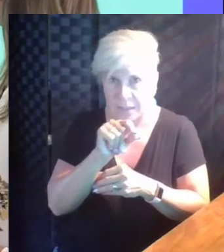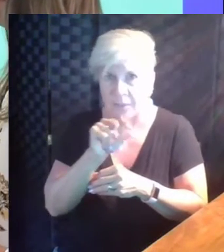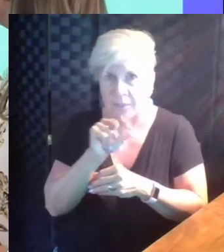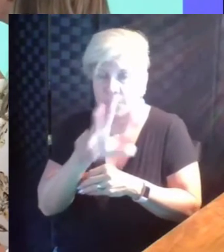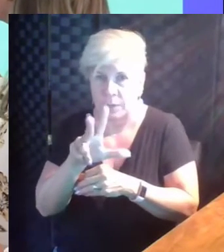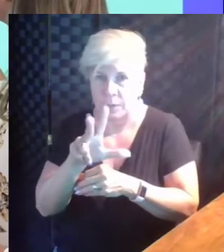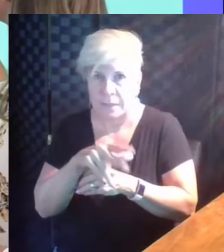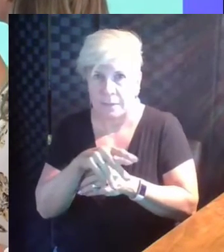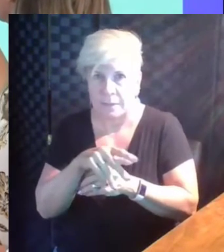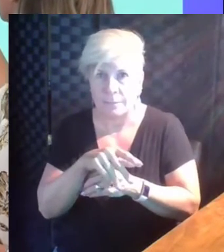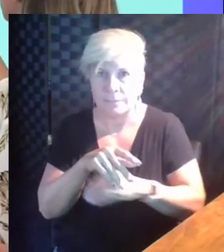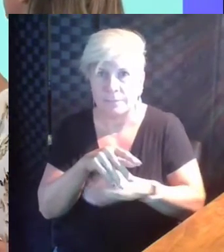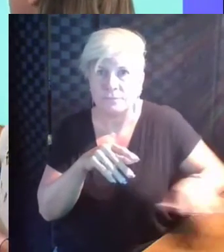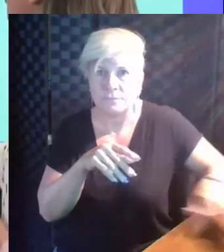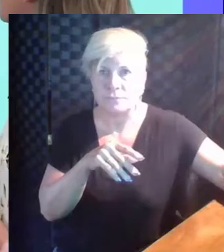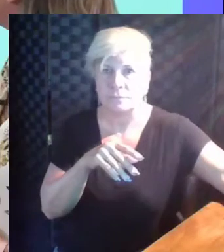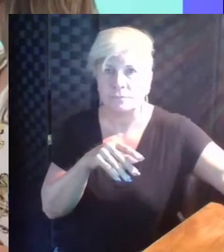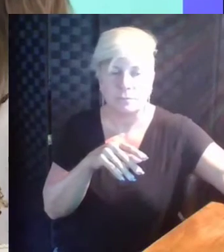123